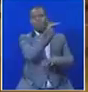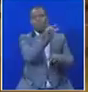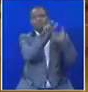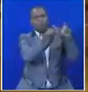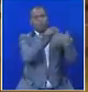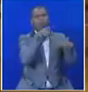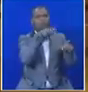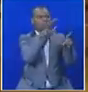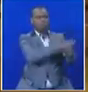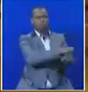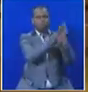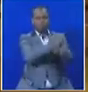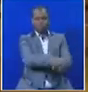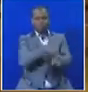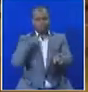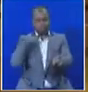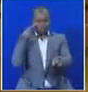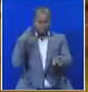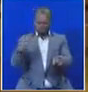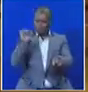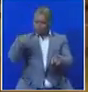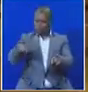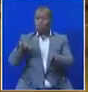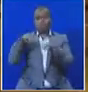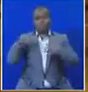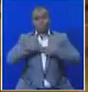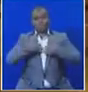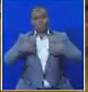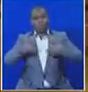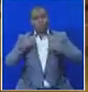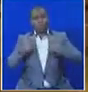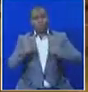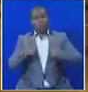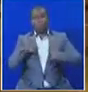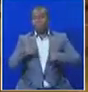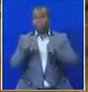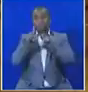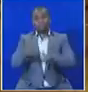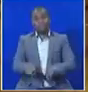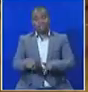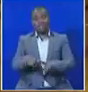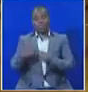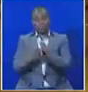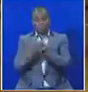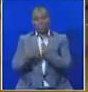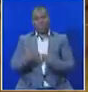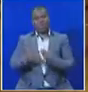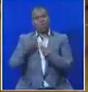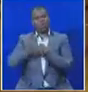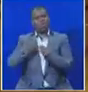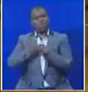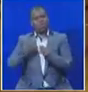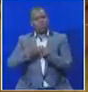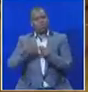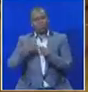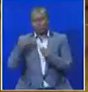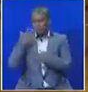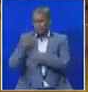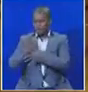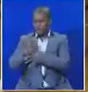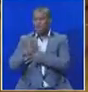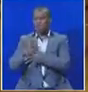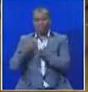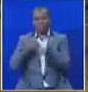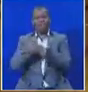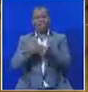understand the frustrations being felt by the people of South Africa, especially young people who are unemployed, who struggle to access opportunities to